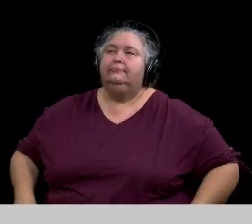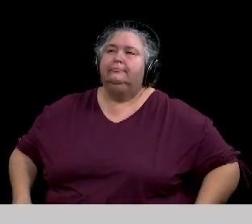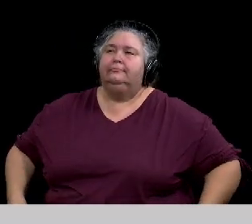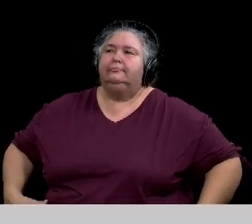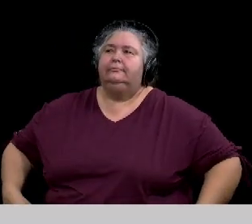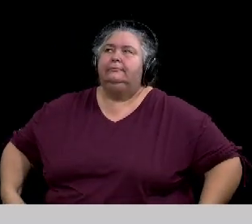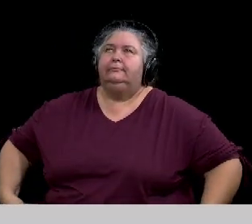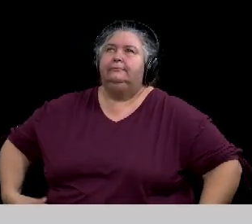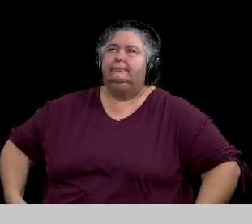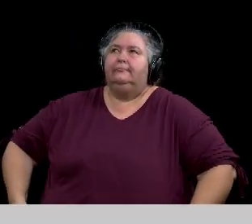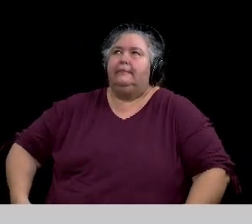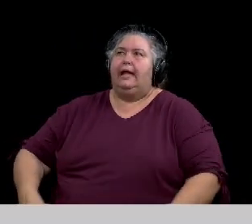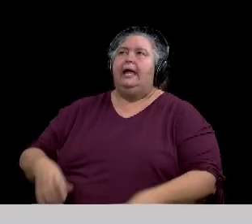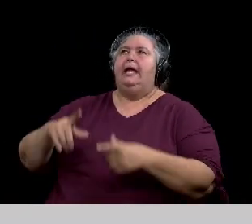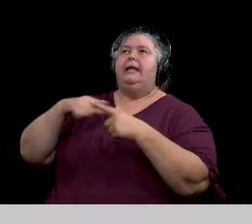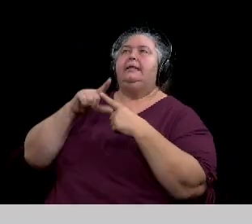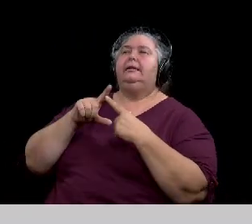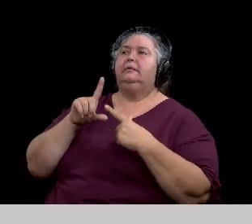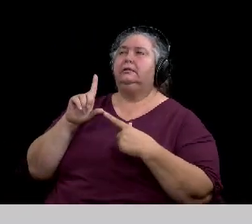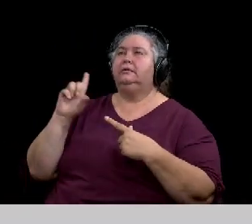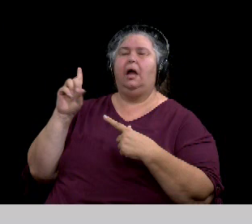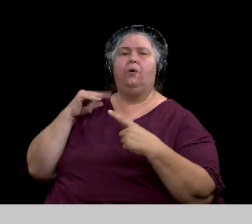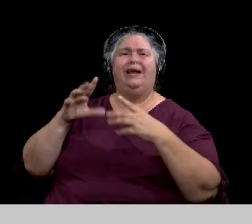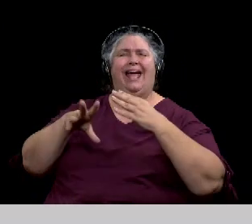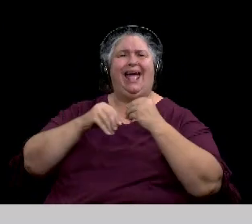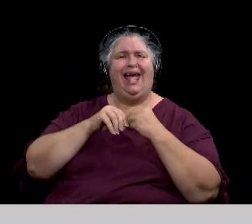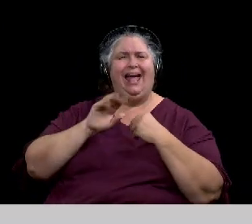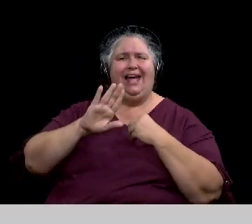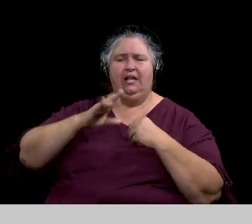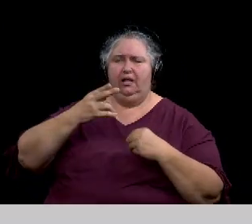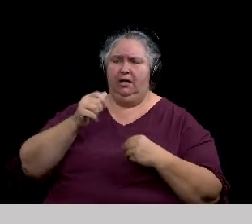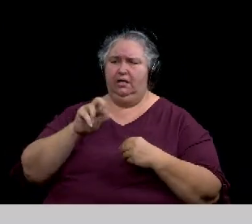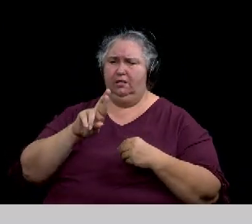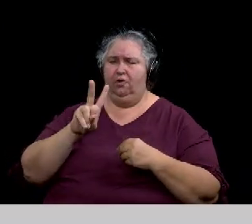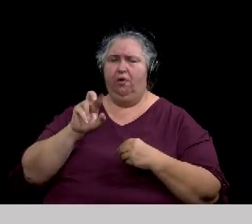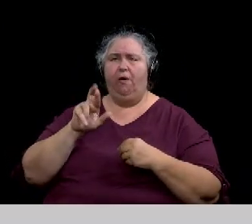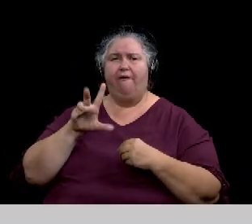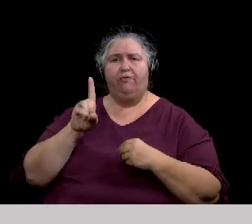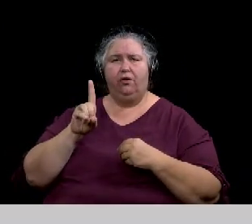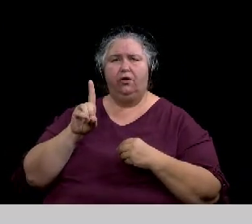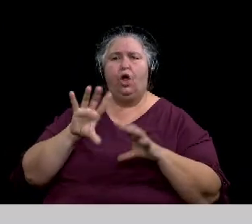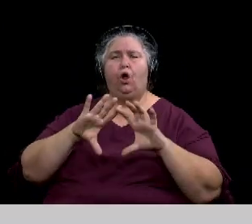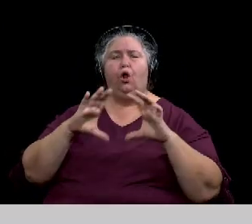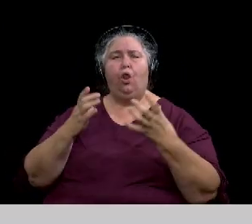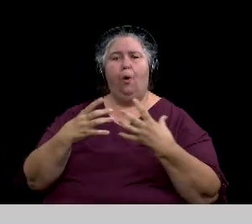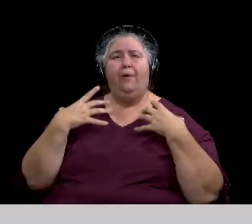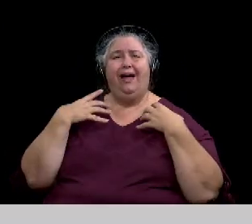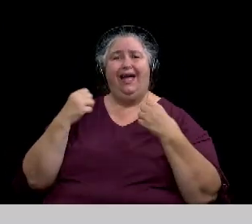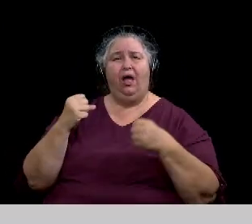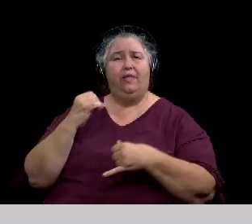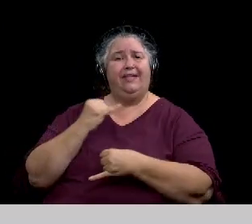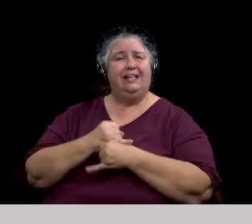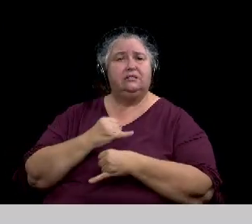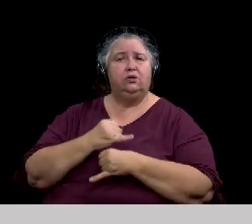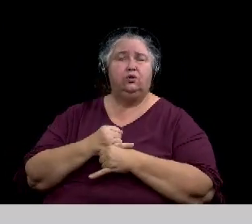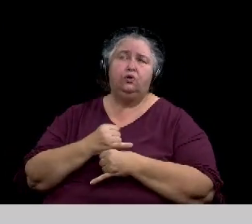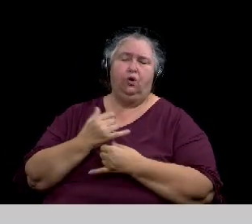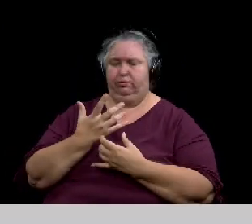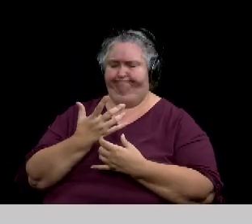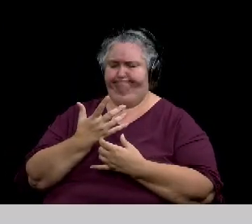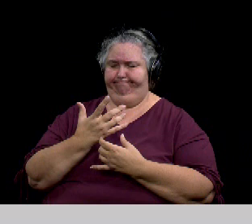I'm going to add here the Harvard Global Health Institute strata or